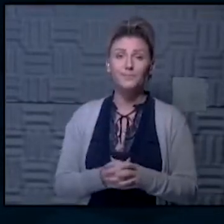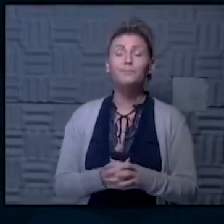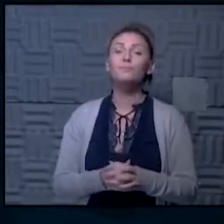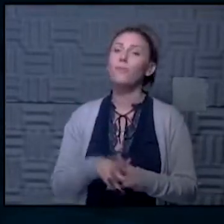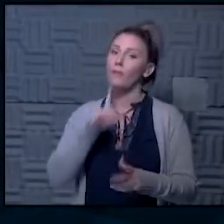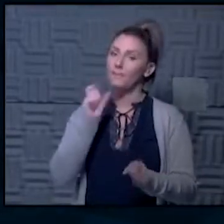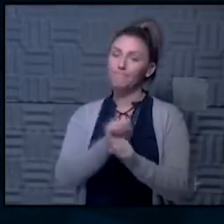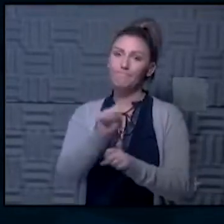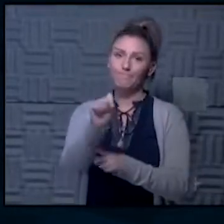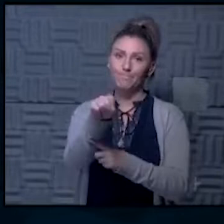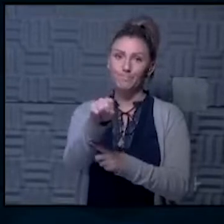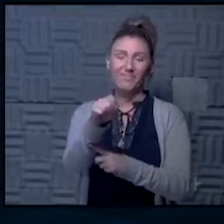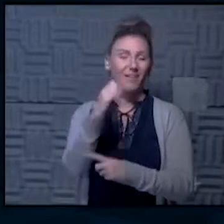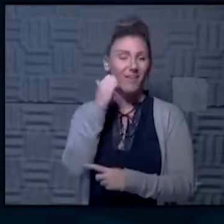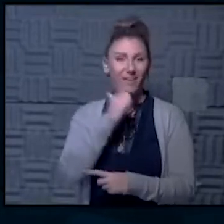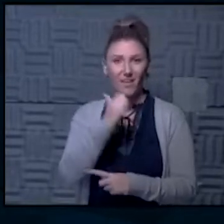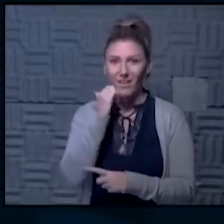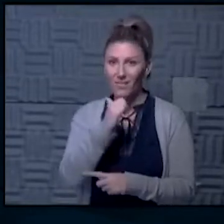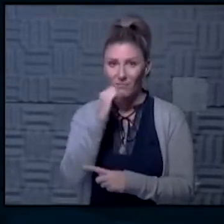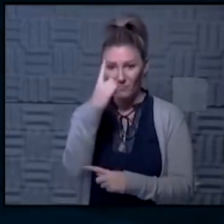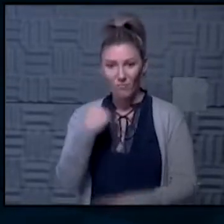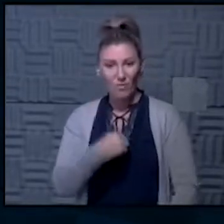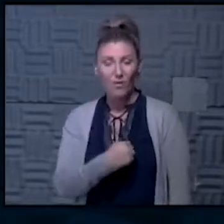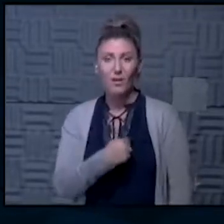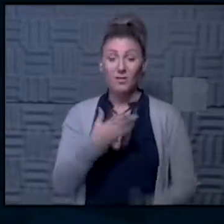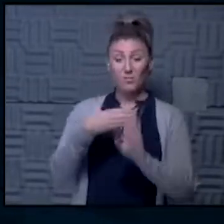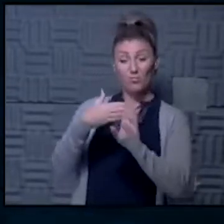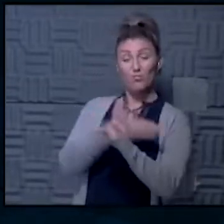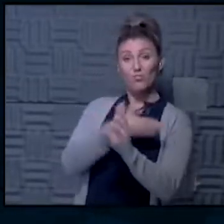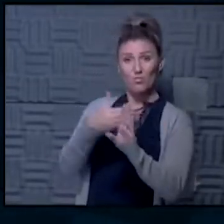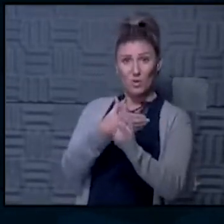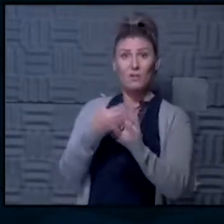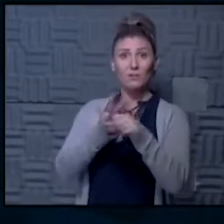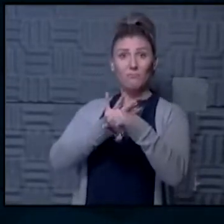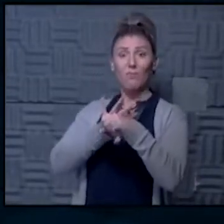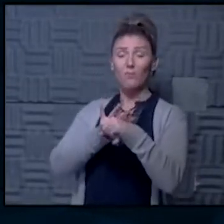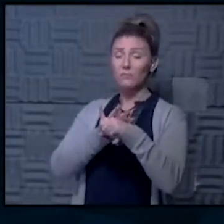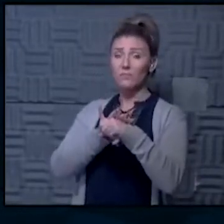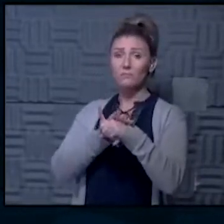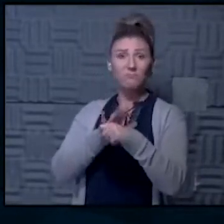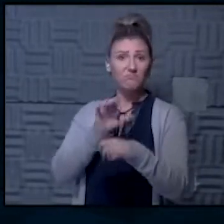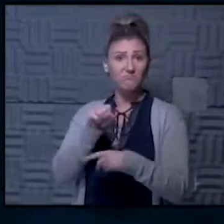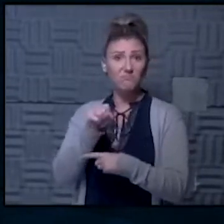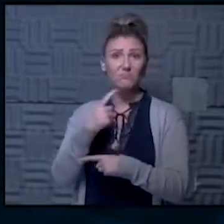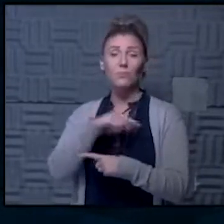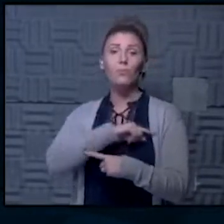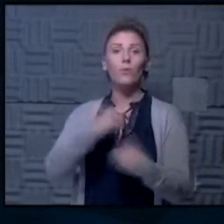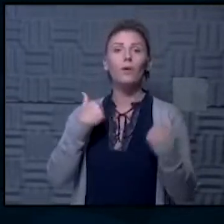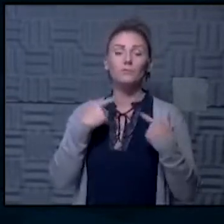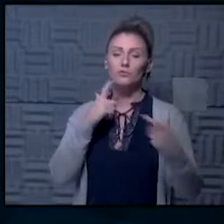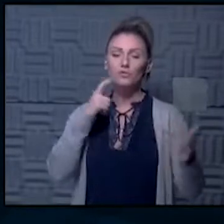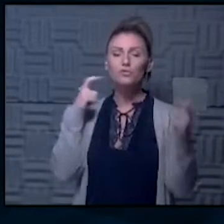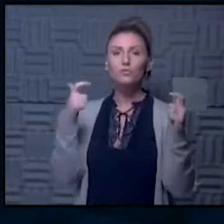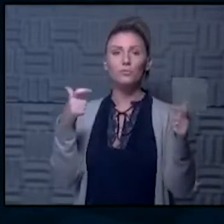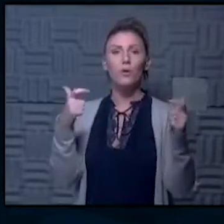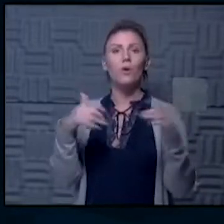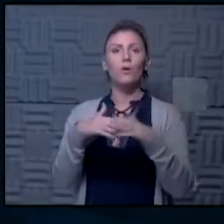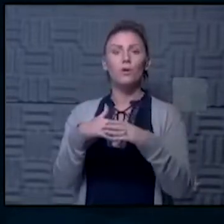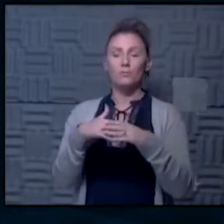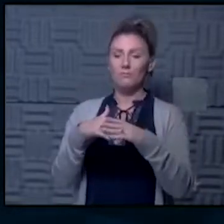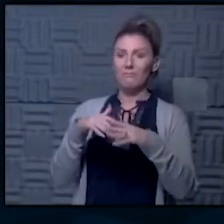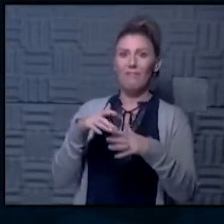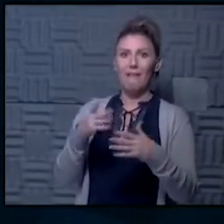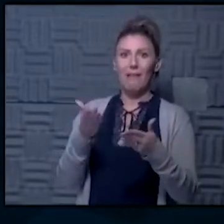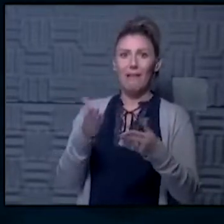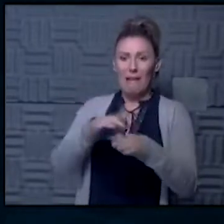Absolutely, yeah, and that's every day for us. Before pre-COVID, even we just have a huge service